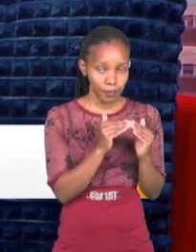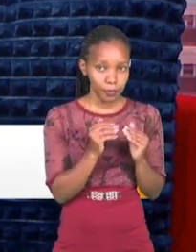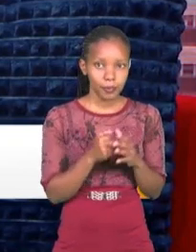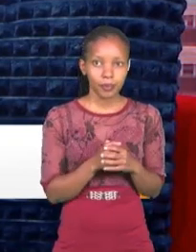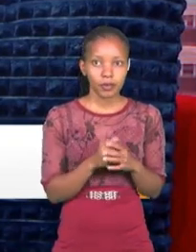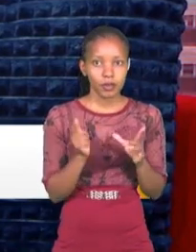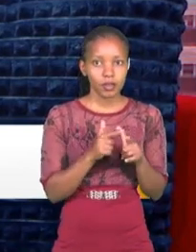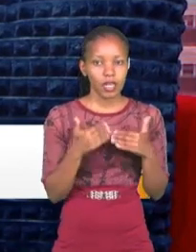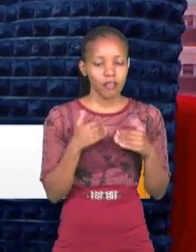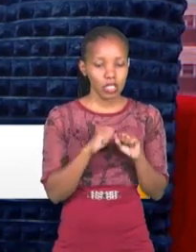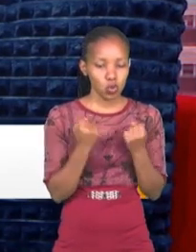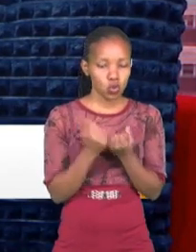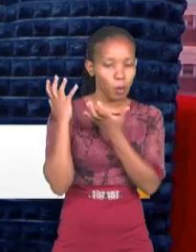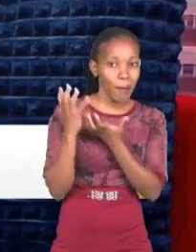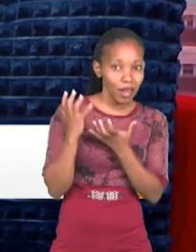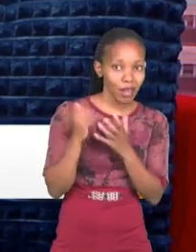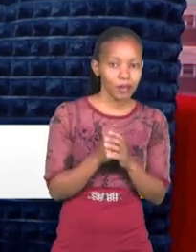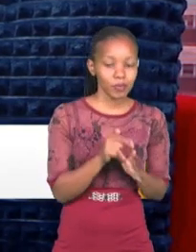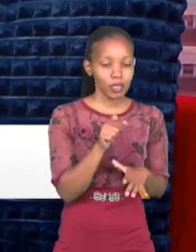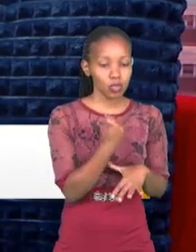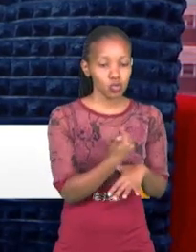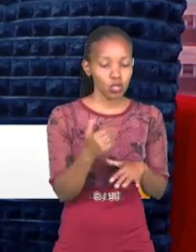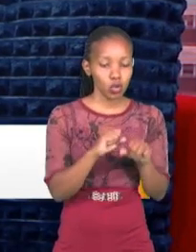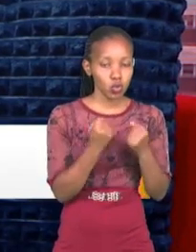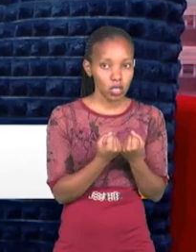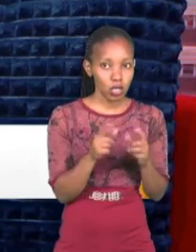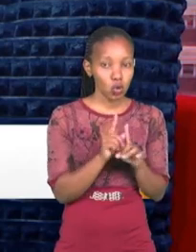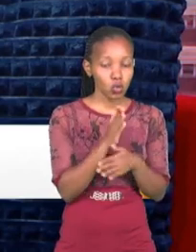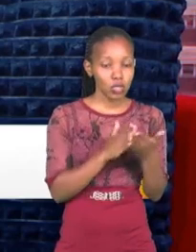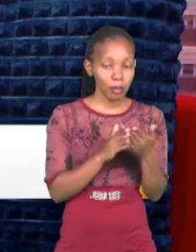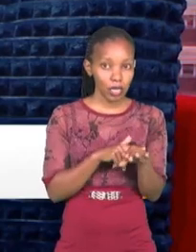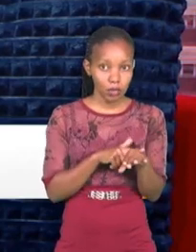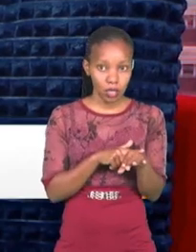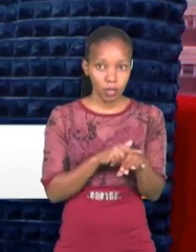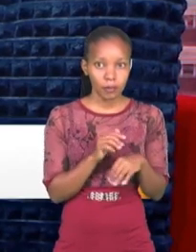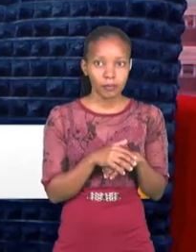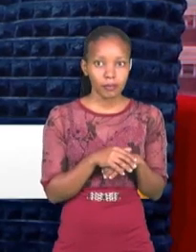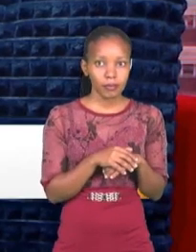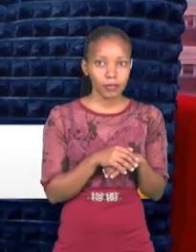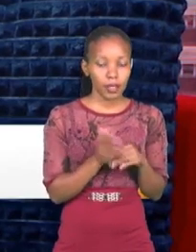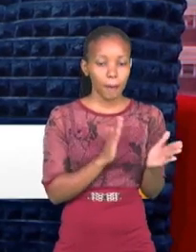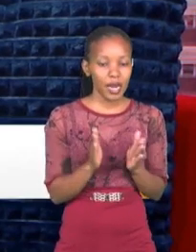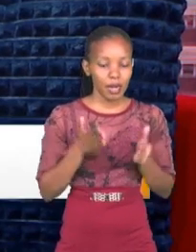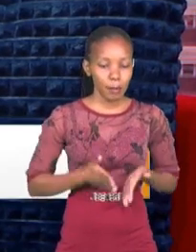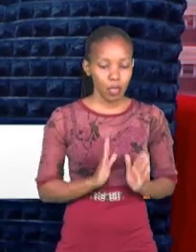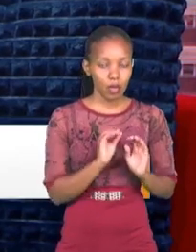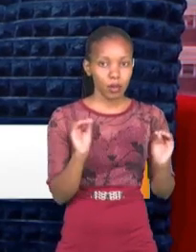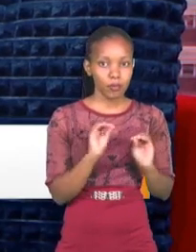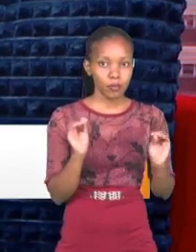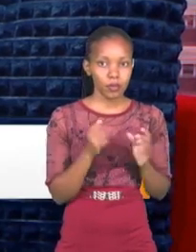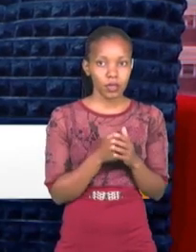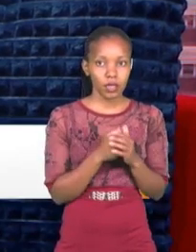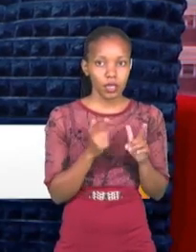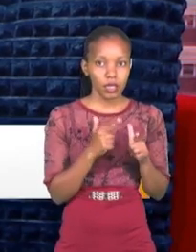There is some social burden of these children on society also. Sometimes the unplanned deliveries happens, and that